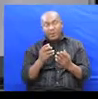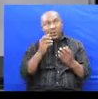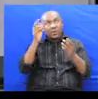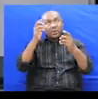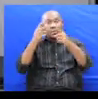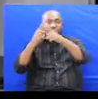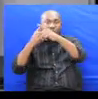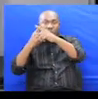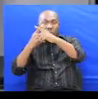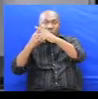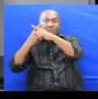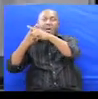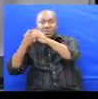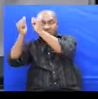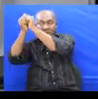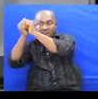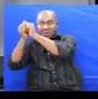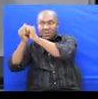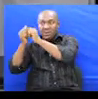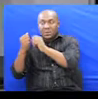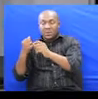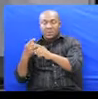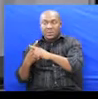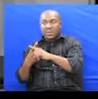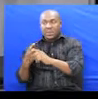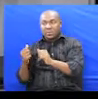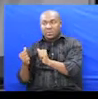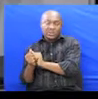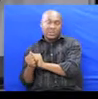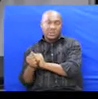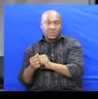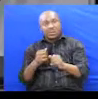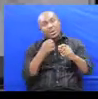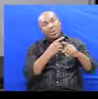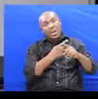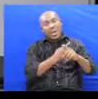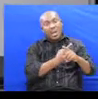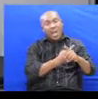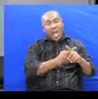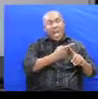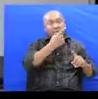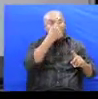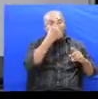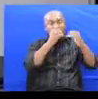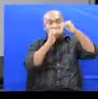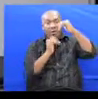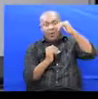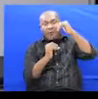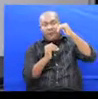100 over 4. This is 100 gram over 4 decimeter cubic. And then what is the